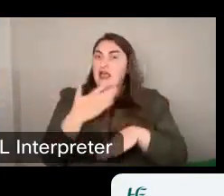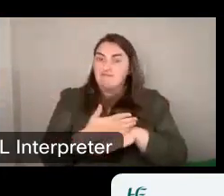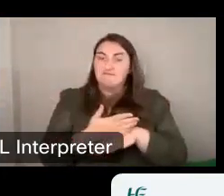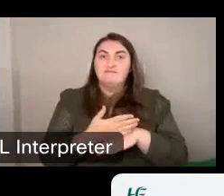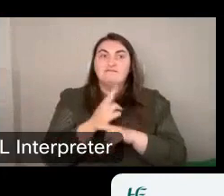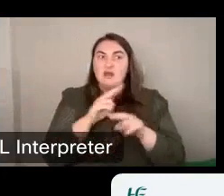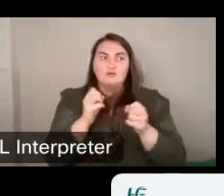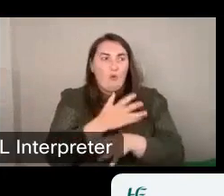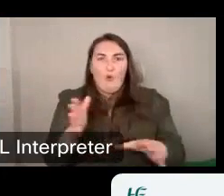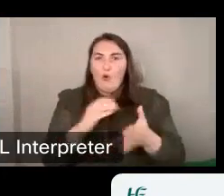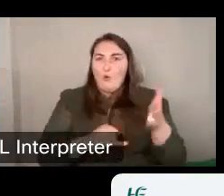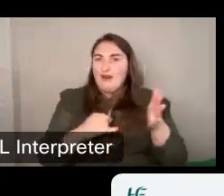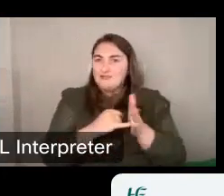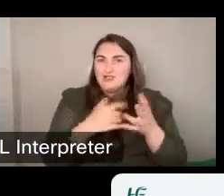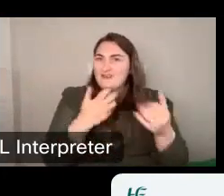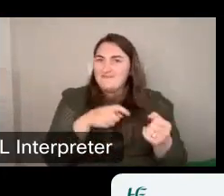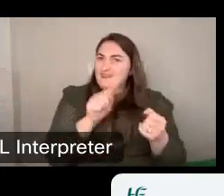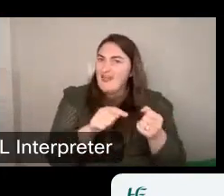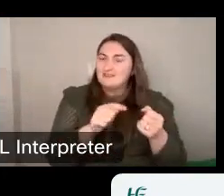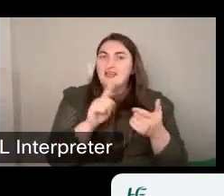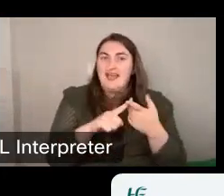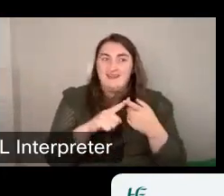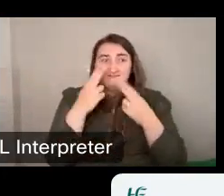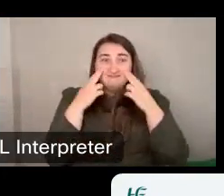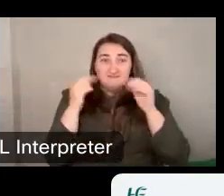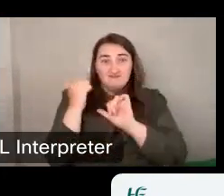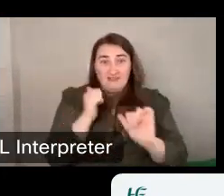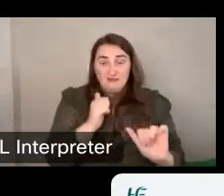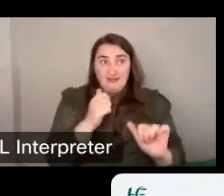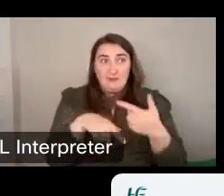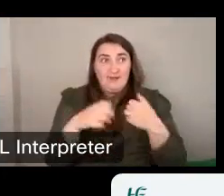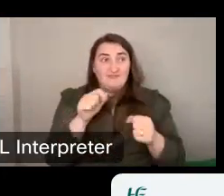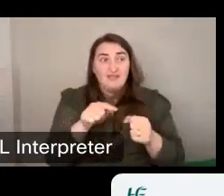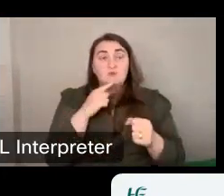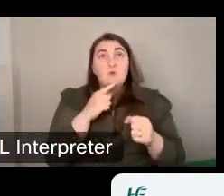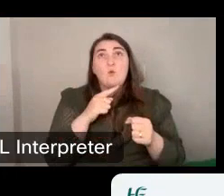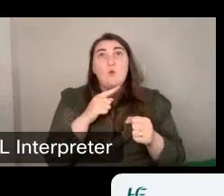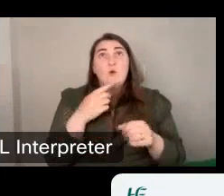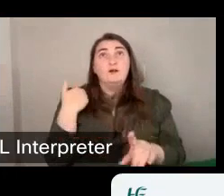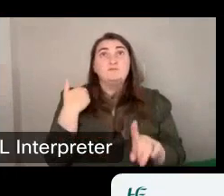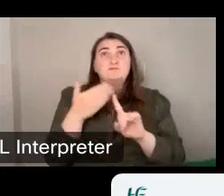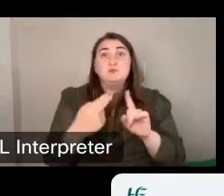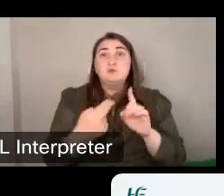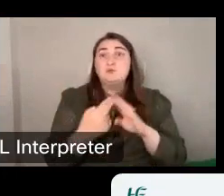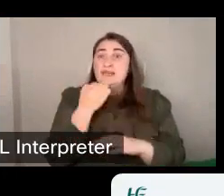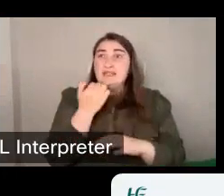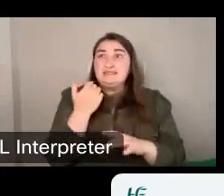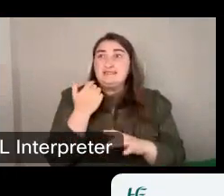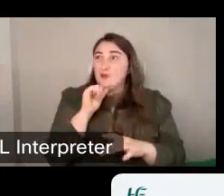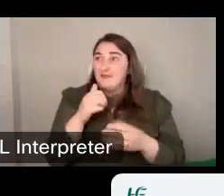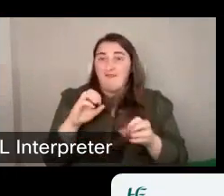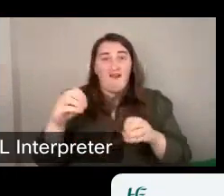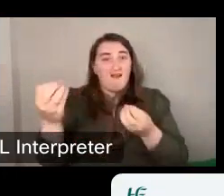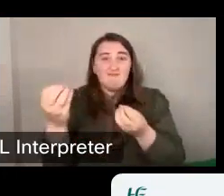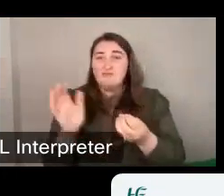all organizations do, and traditionally we haven't. So to date, it's not something that we have offered. It is only